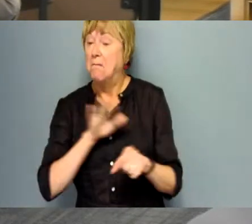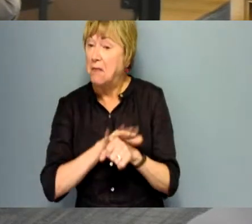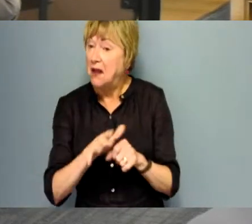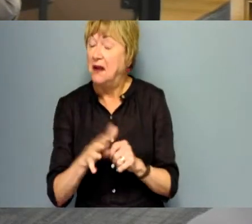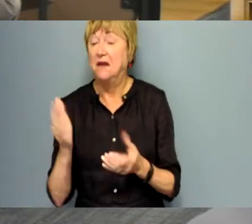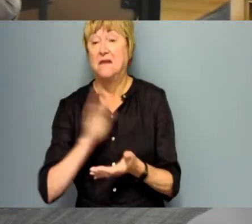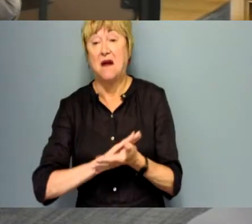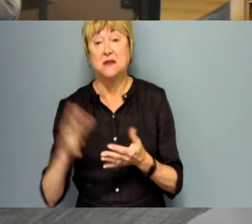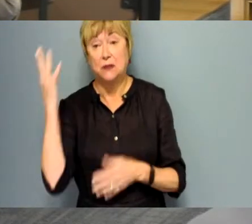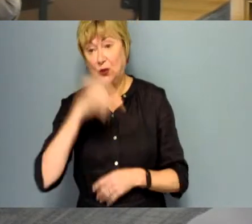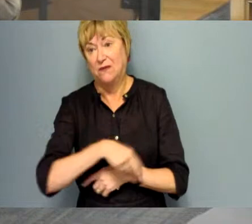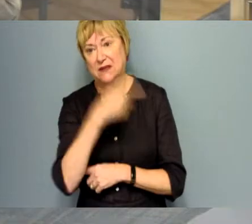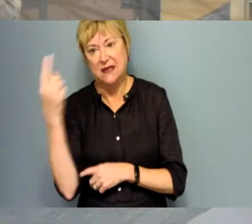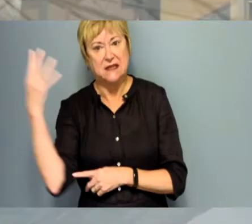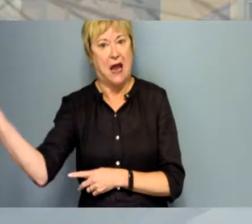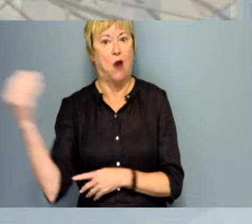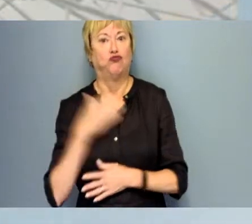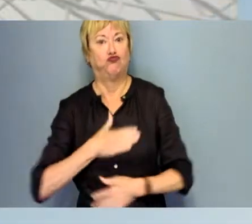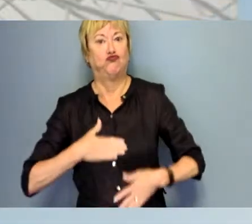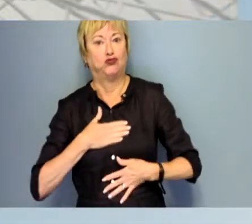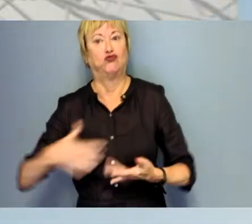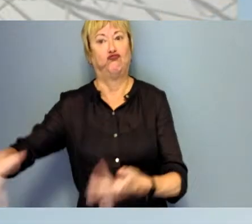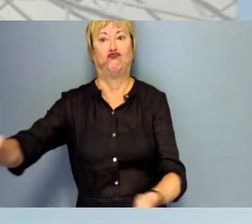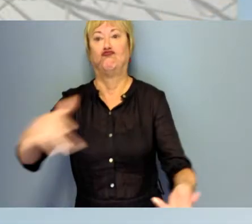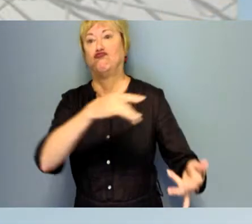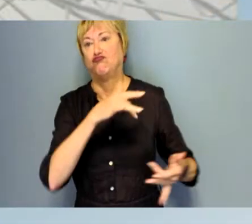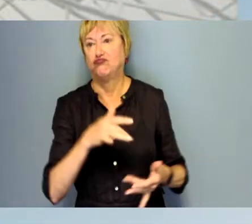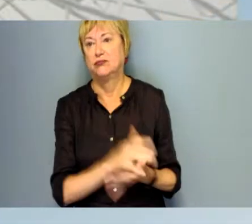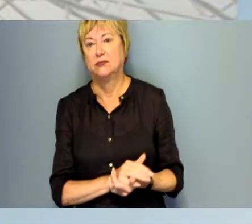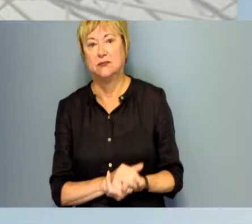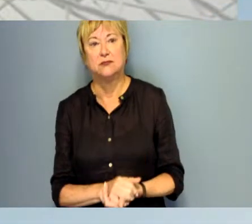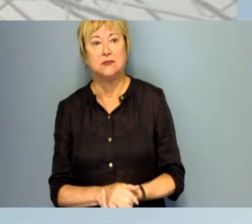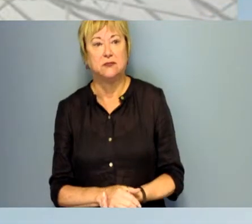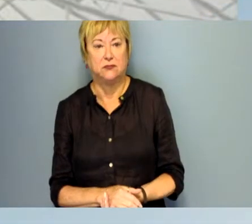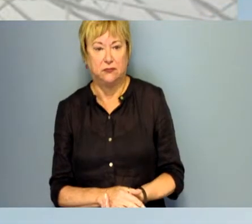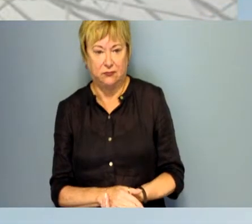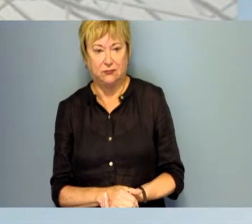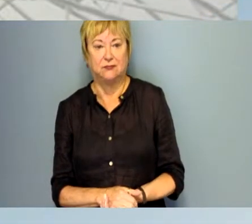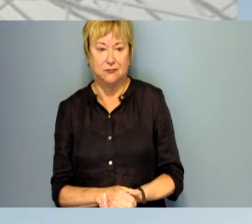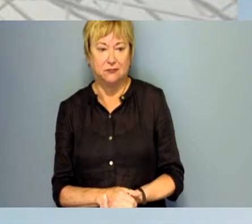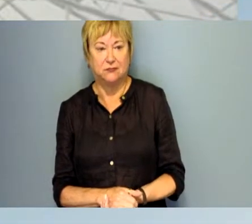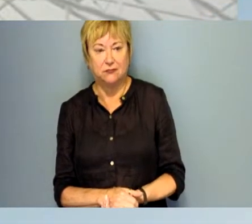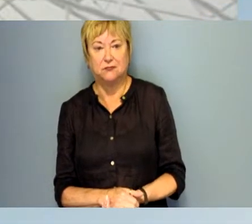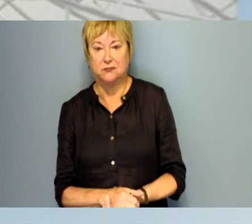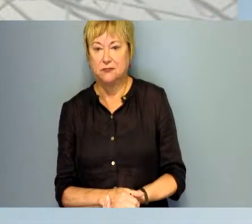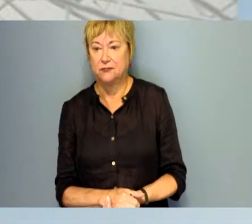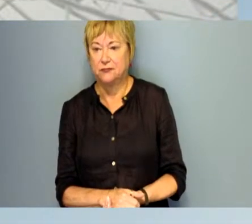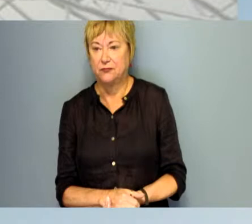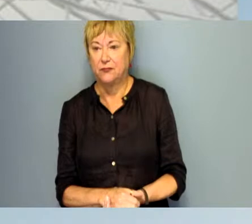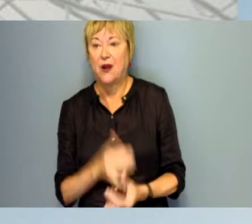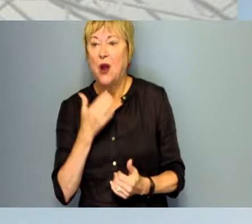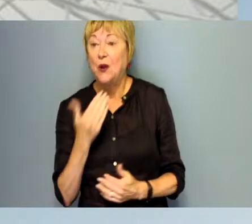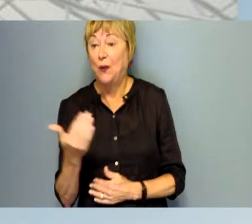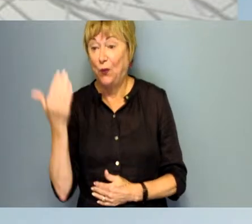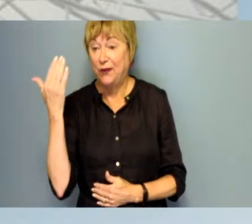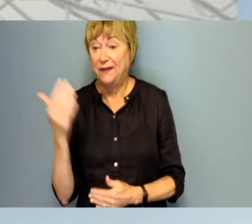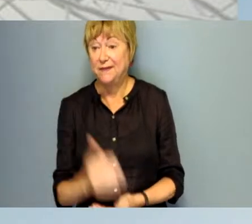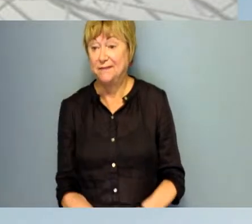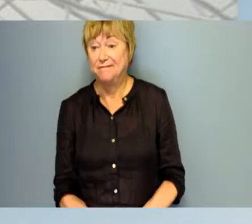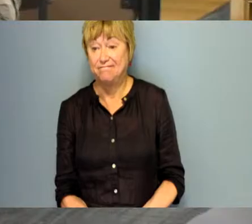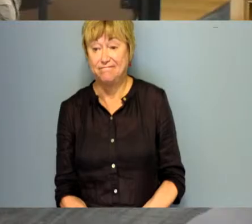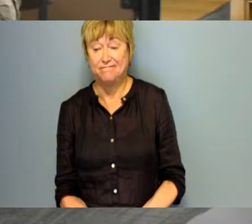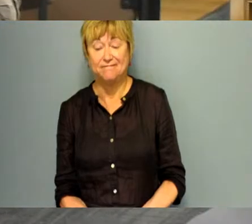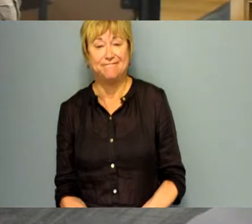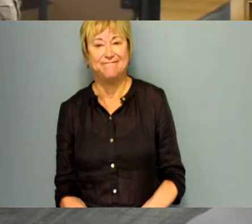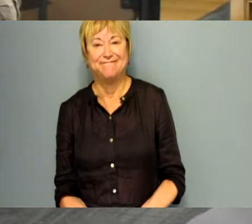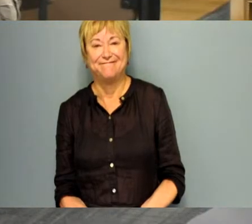it. Next slide. So Fallon. All right, good morning. Bring this